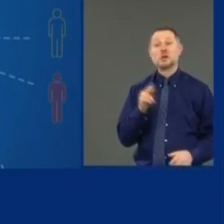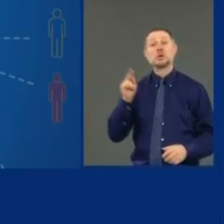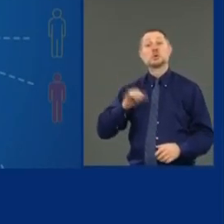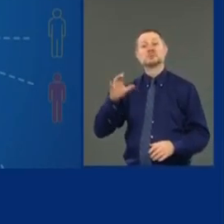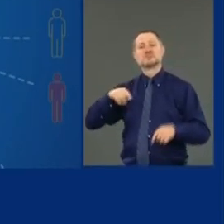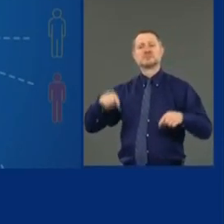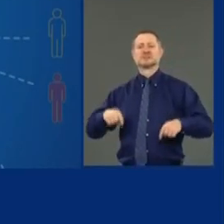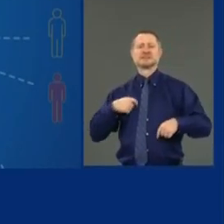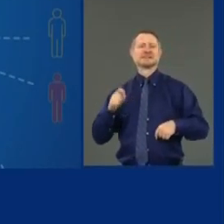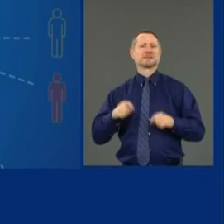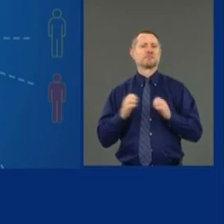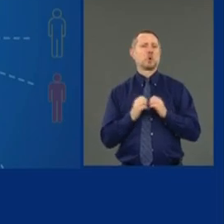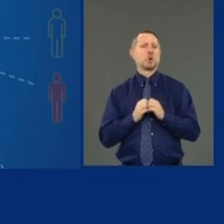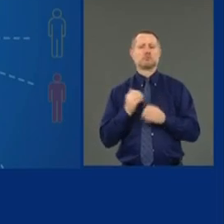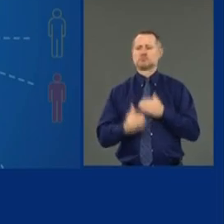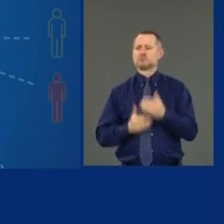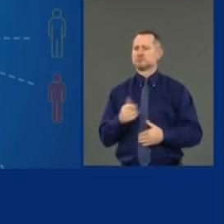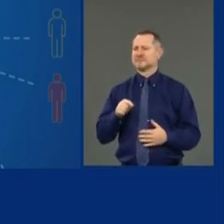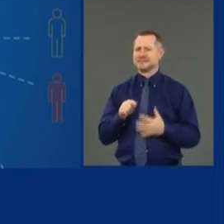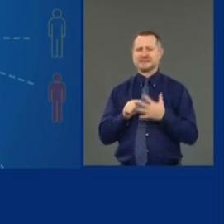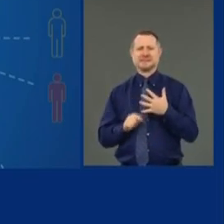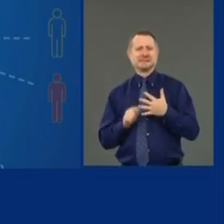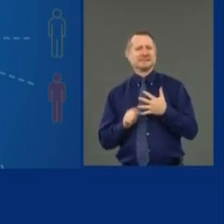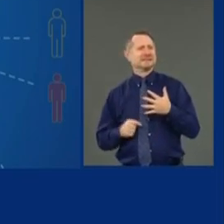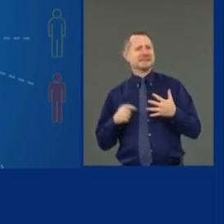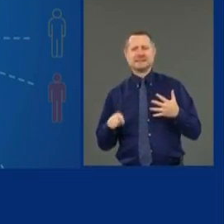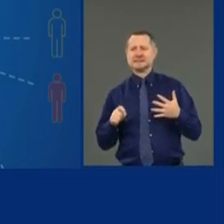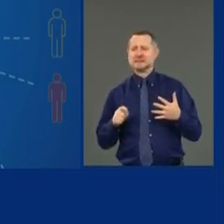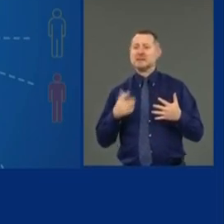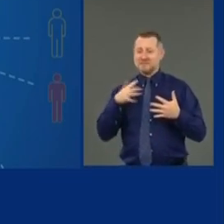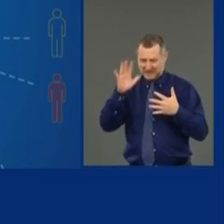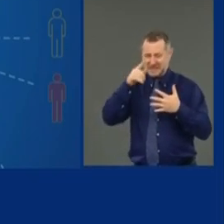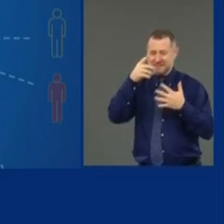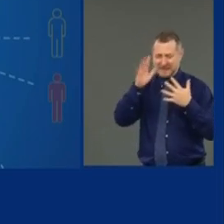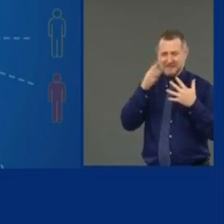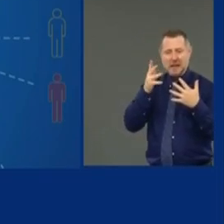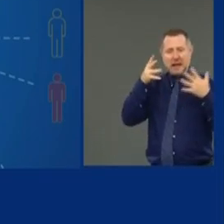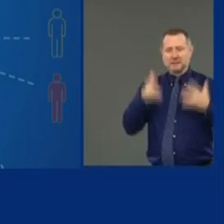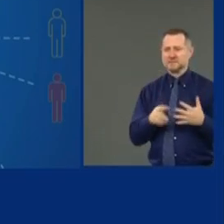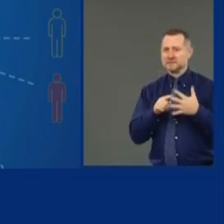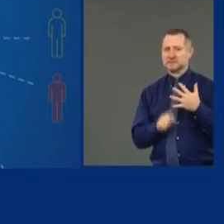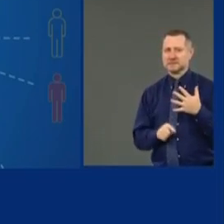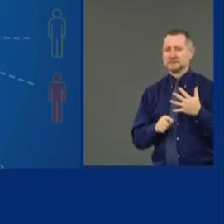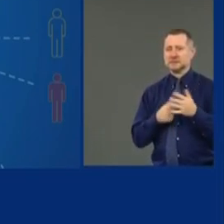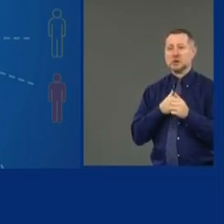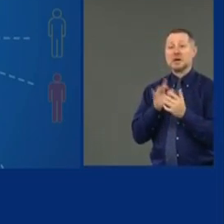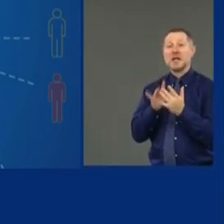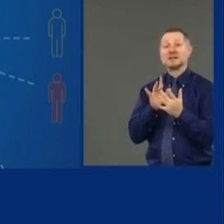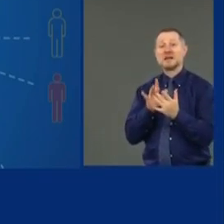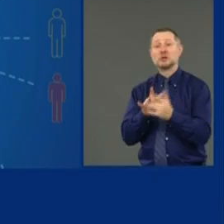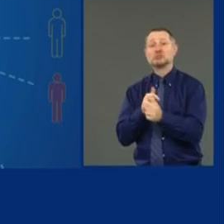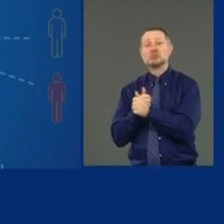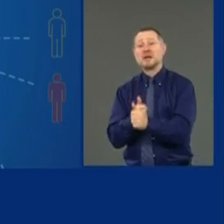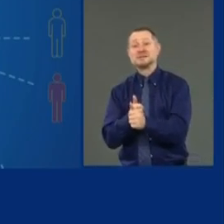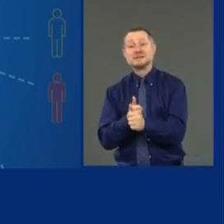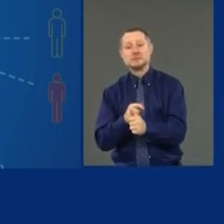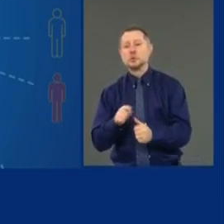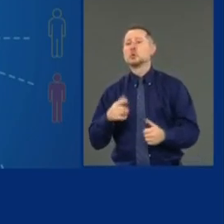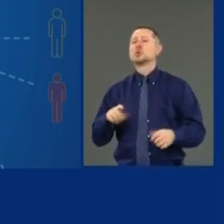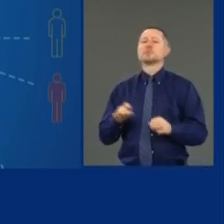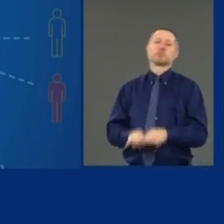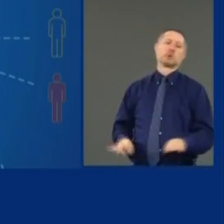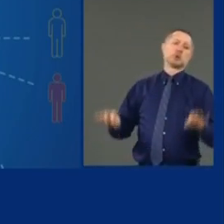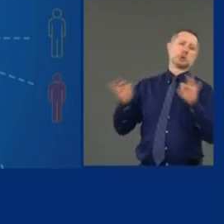progress on some of the metrics. We have to make more progress on what's called contact tracing, which is very important. After